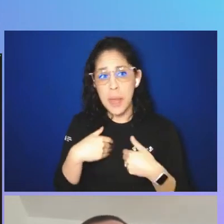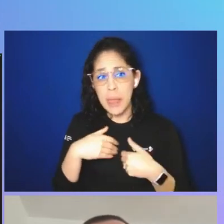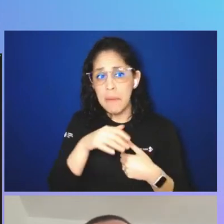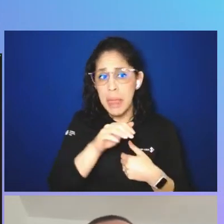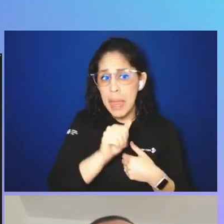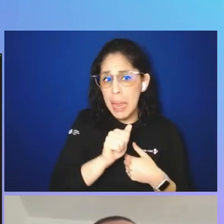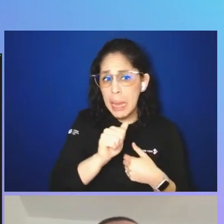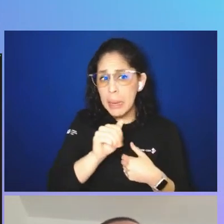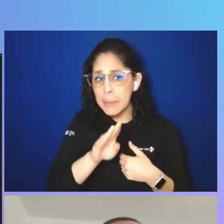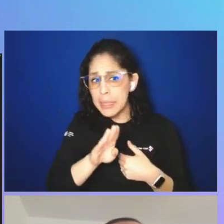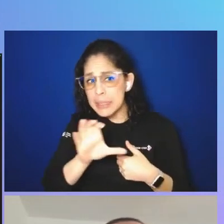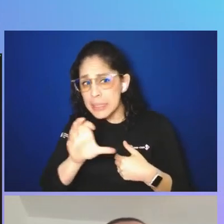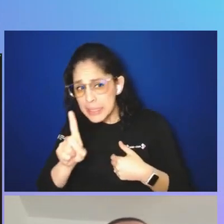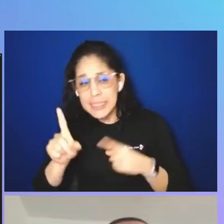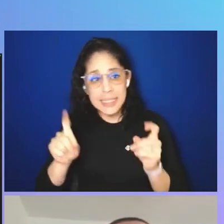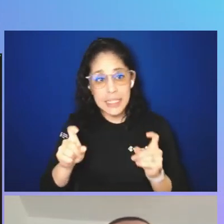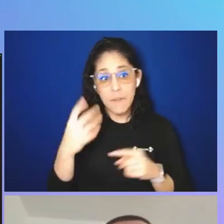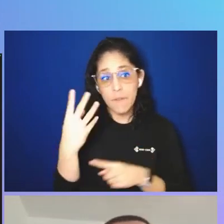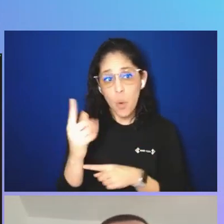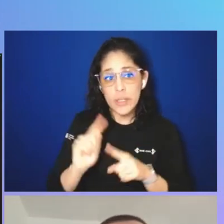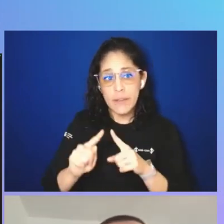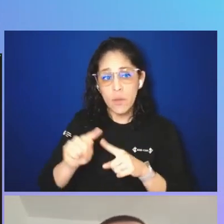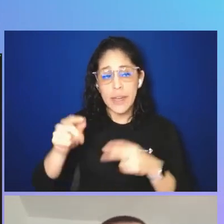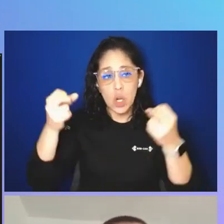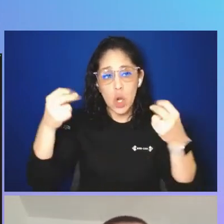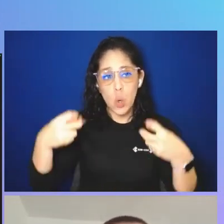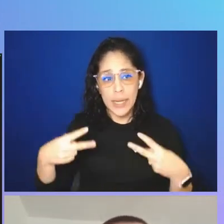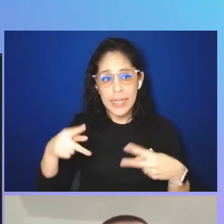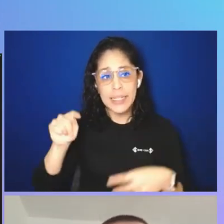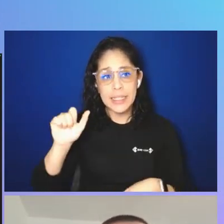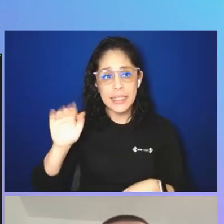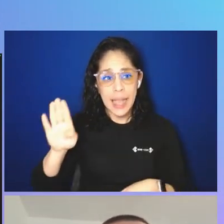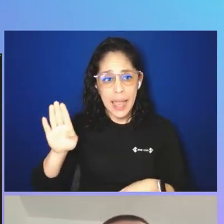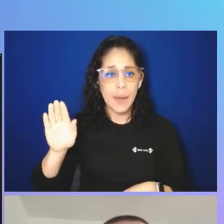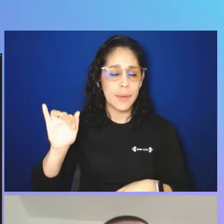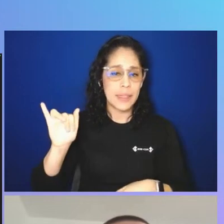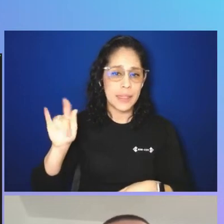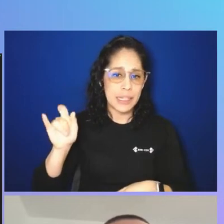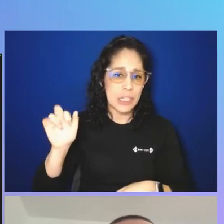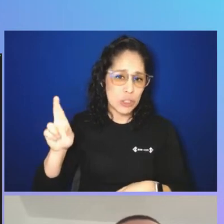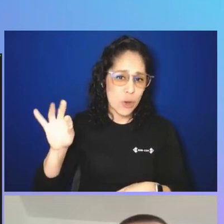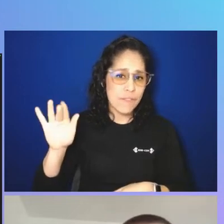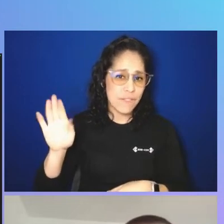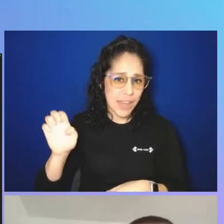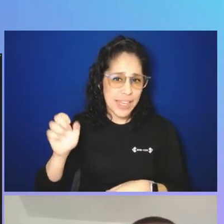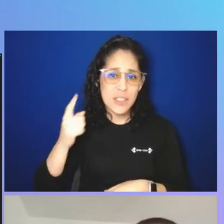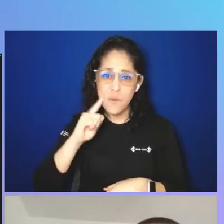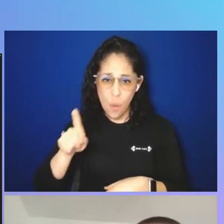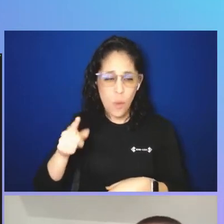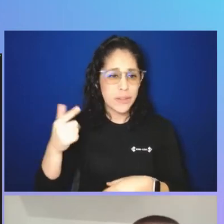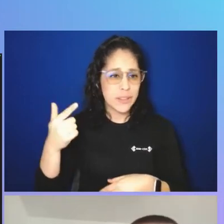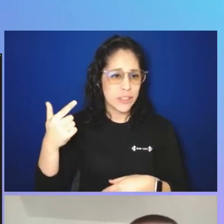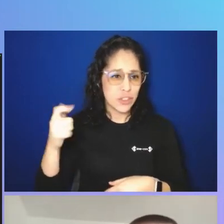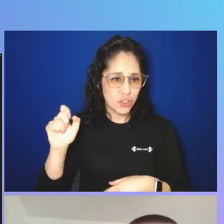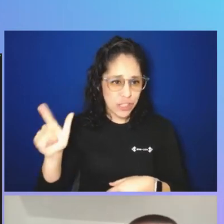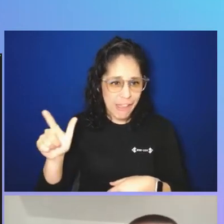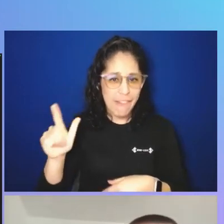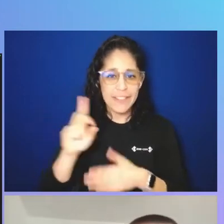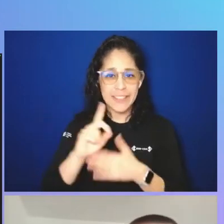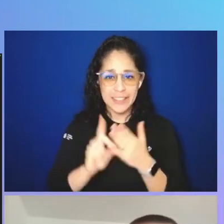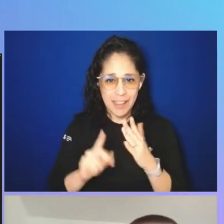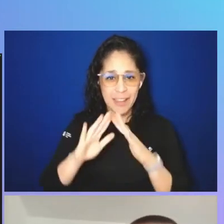ABCD tested 4 differently coded tab interfaces for the gel design system.